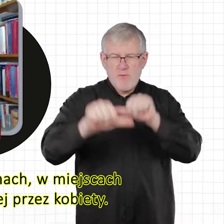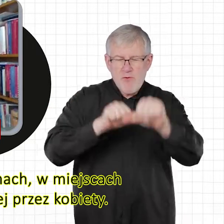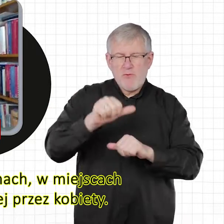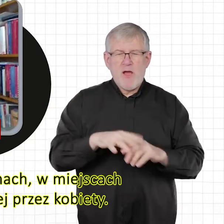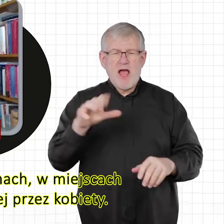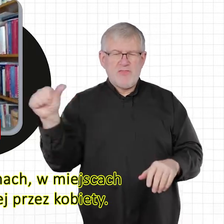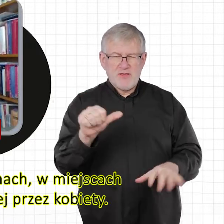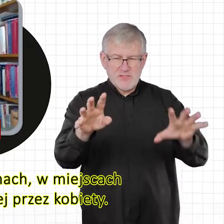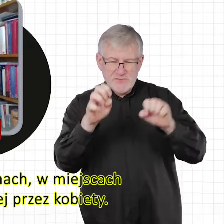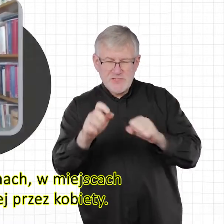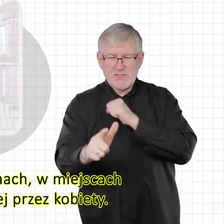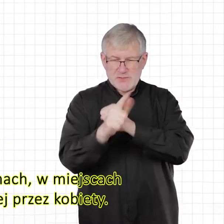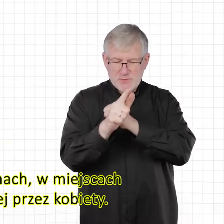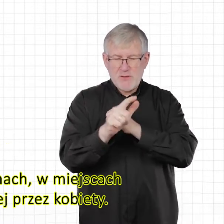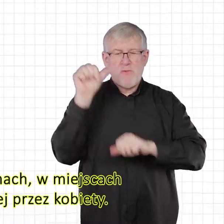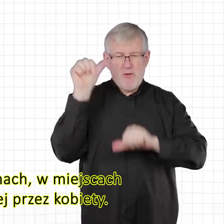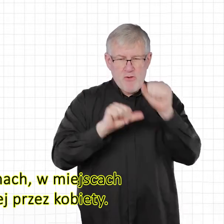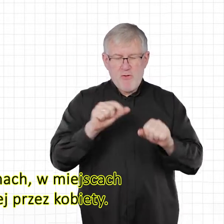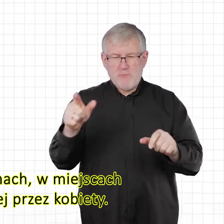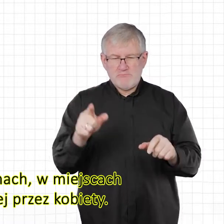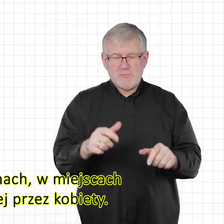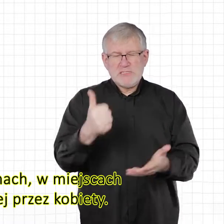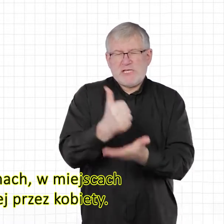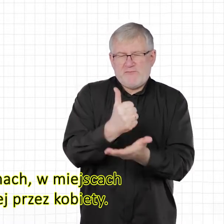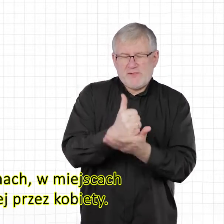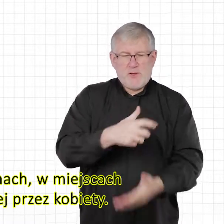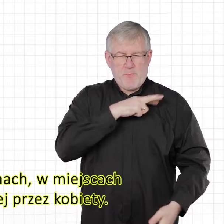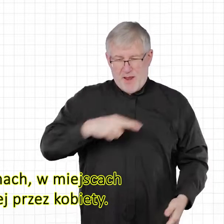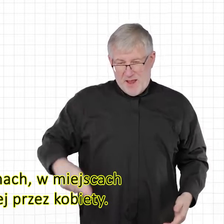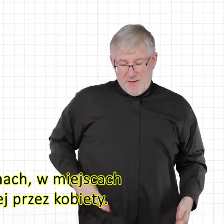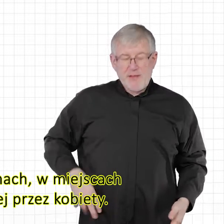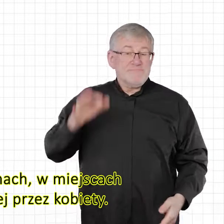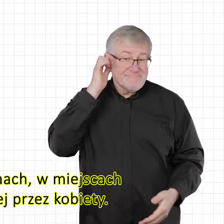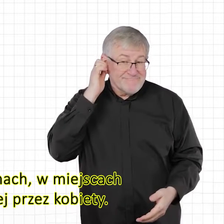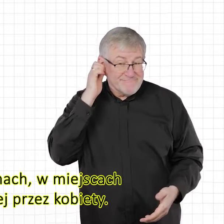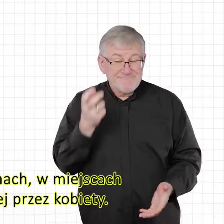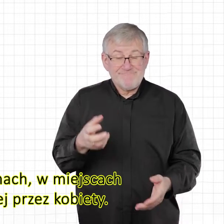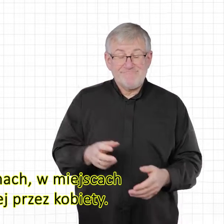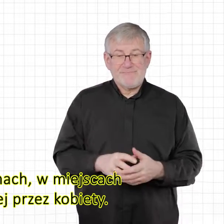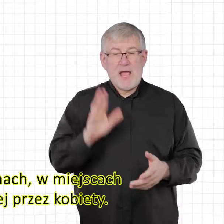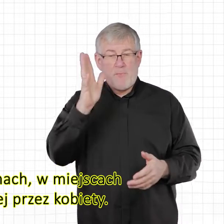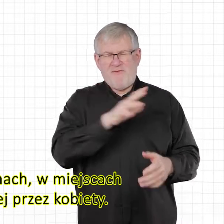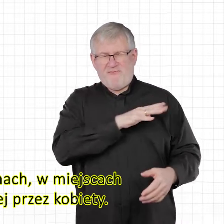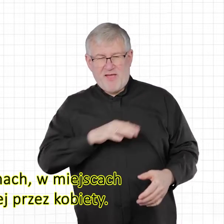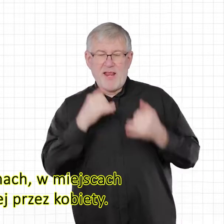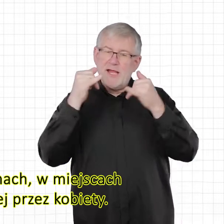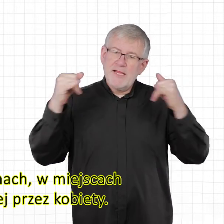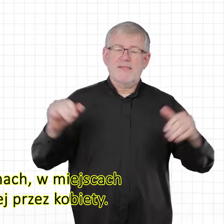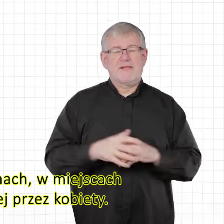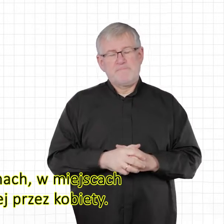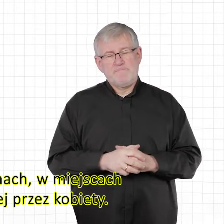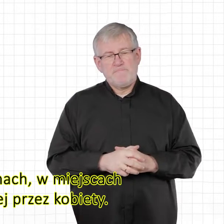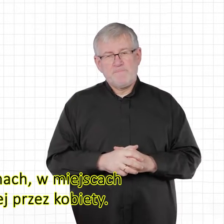out of what they were doing in the home and in the workplace. And this was to demonstrate the importance